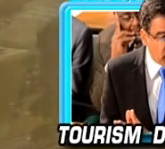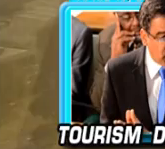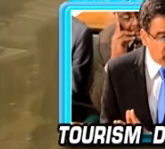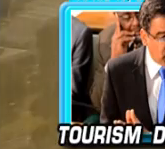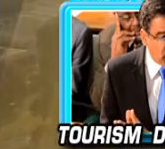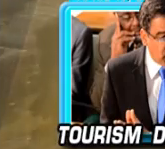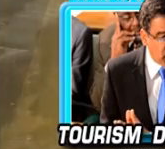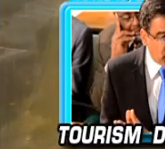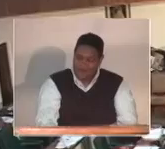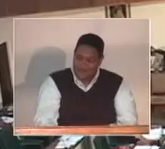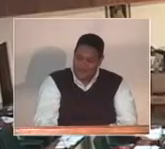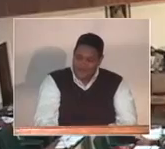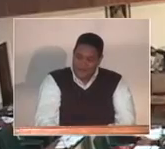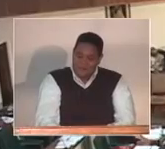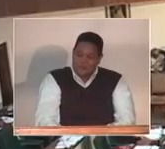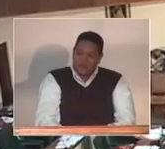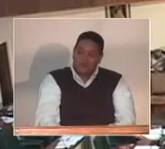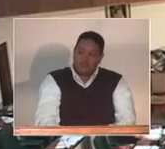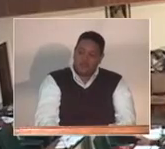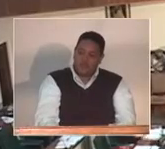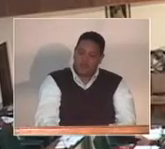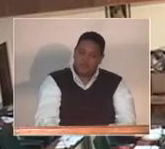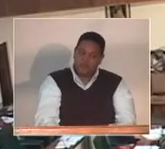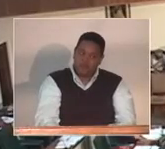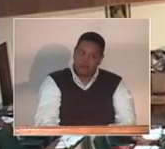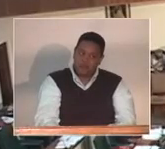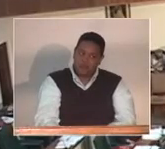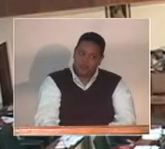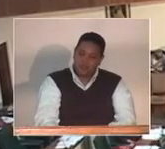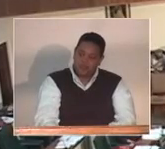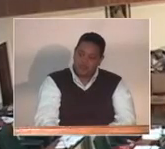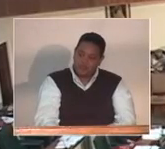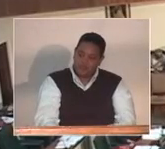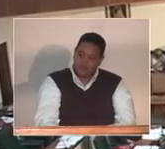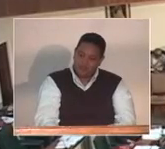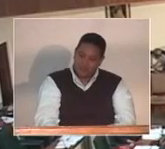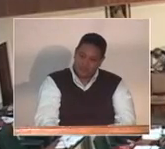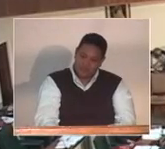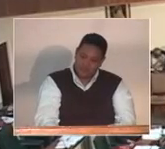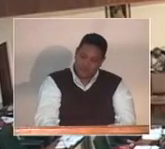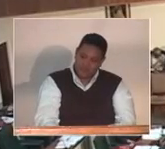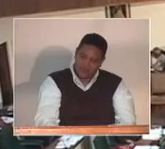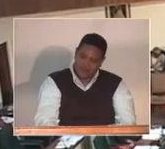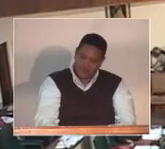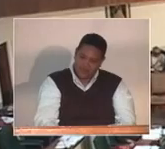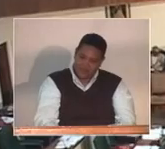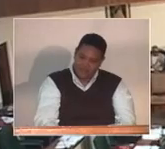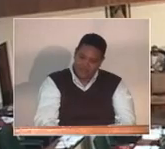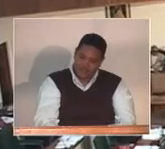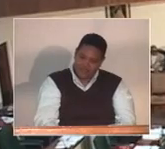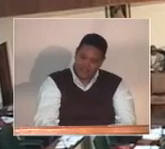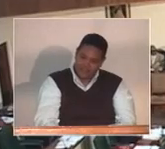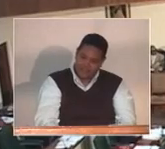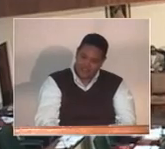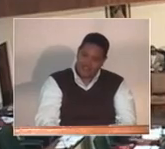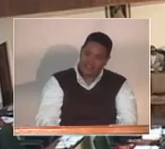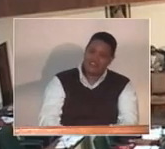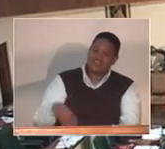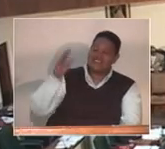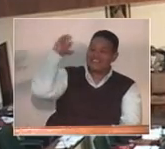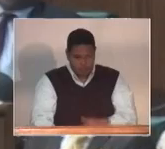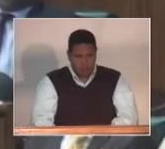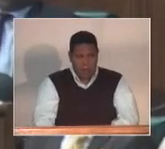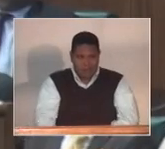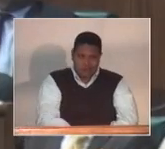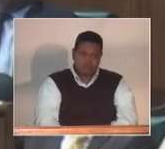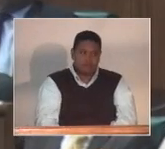diplomatic relations with Cuba. The Tourism Minister will be addressing the matter with the Cuban government at a Commission of the Americas meeting in Haiti next